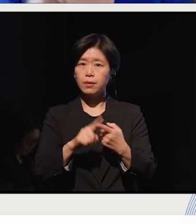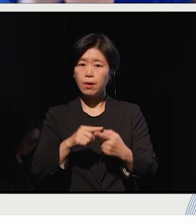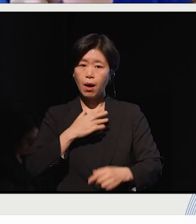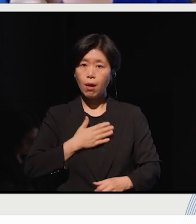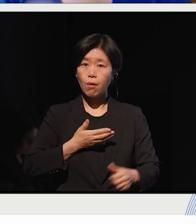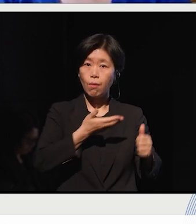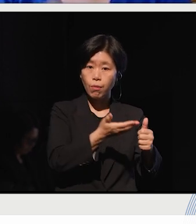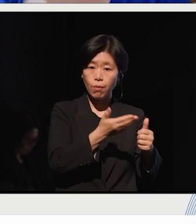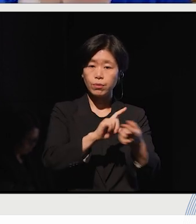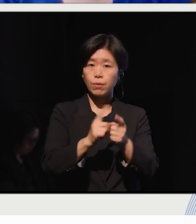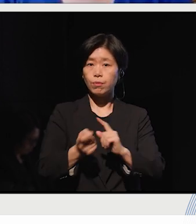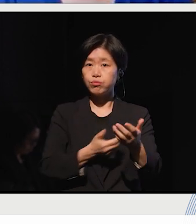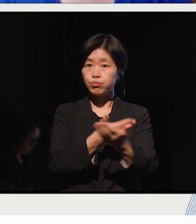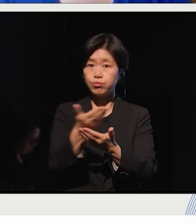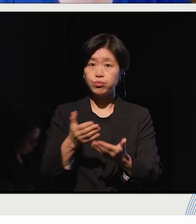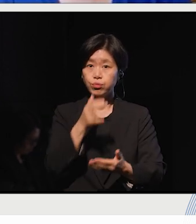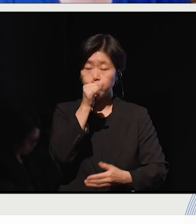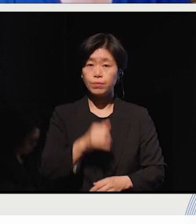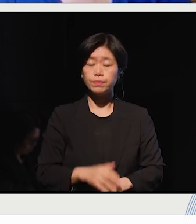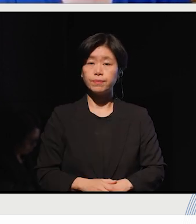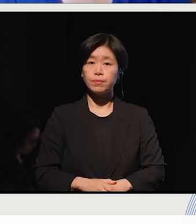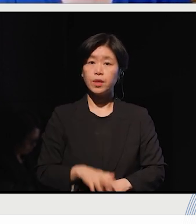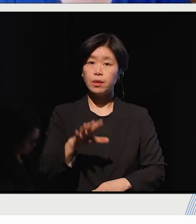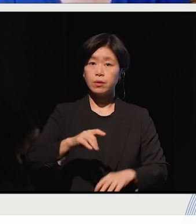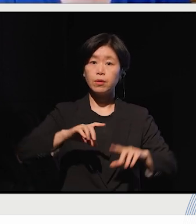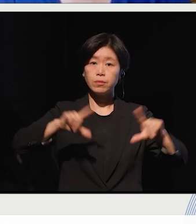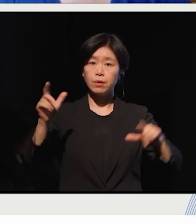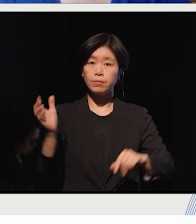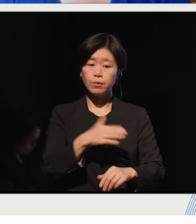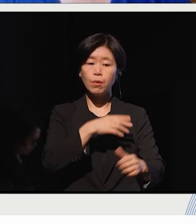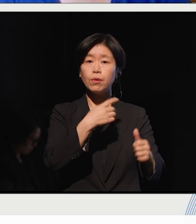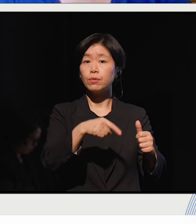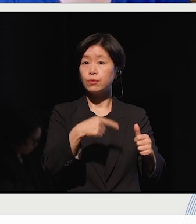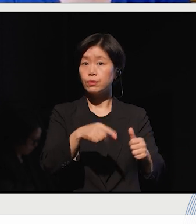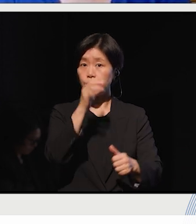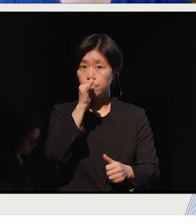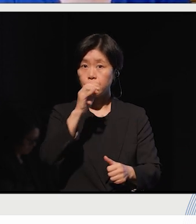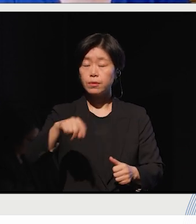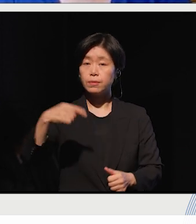place annually and sometimes more frequently than annually.